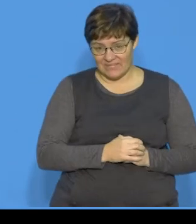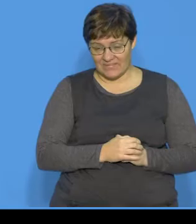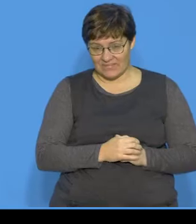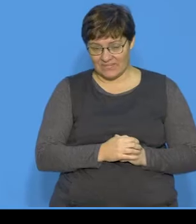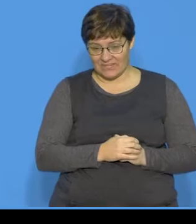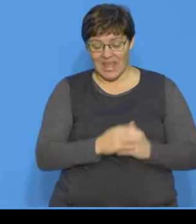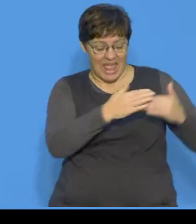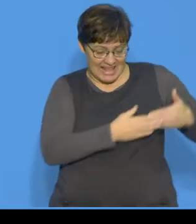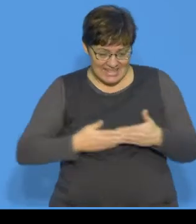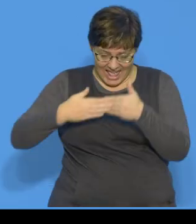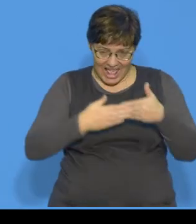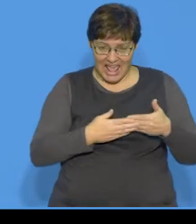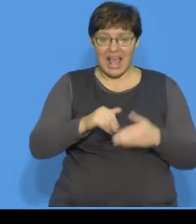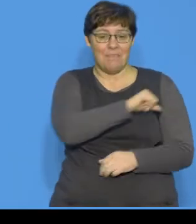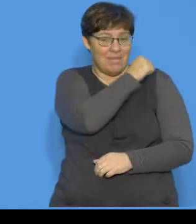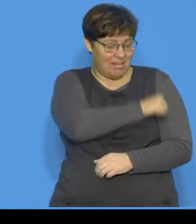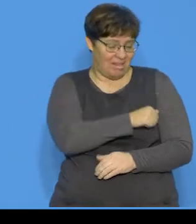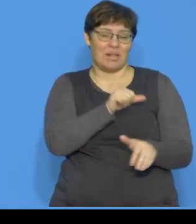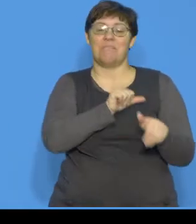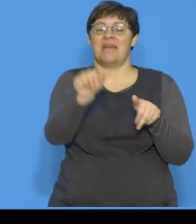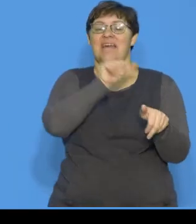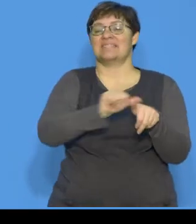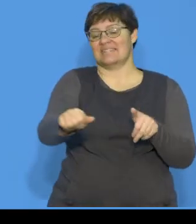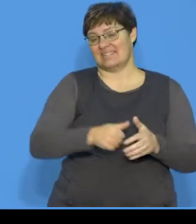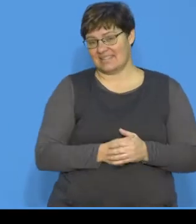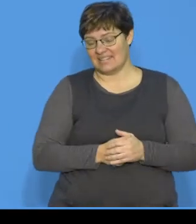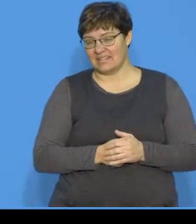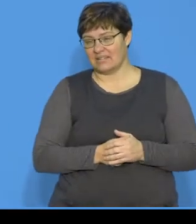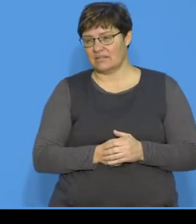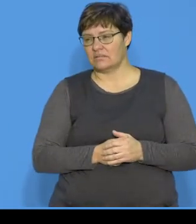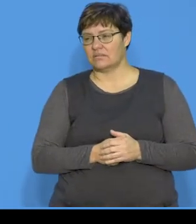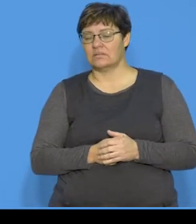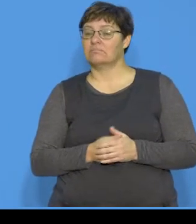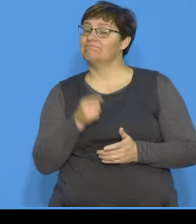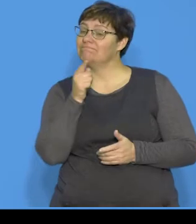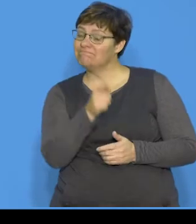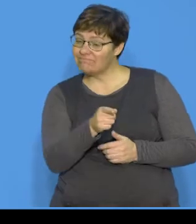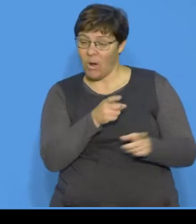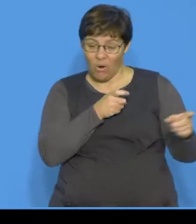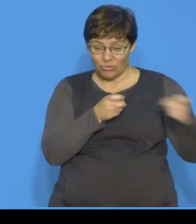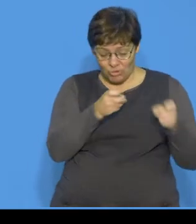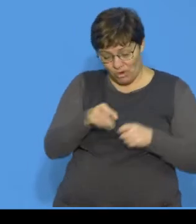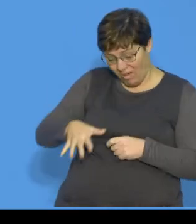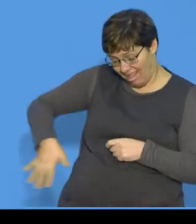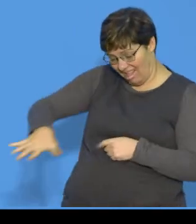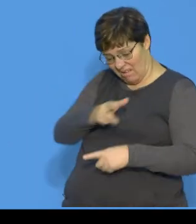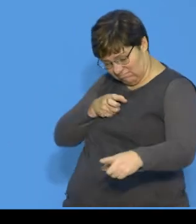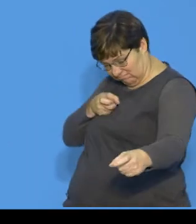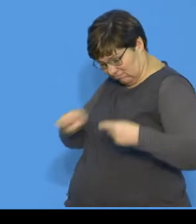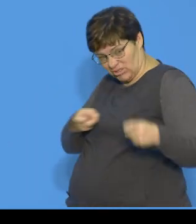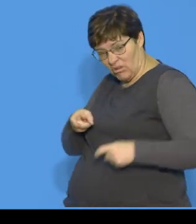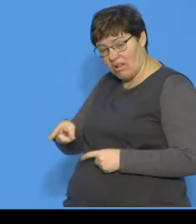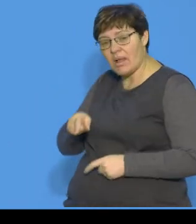care. And now we have to see what are the consequences